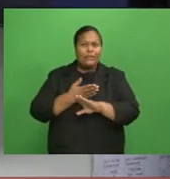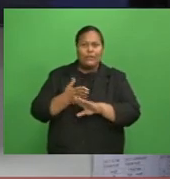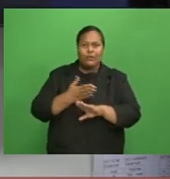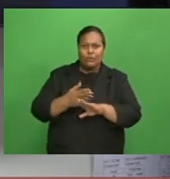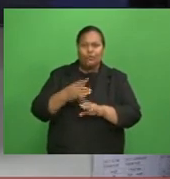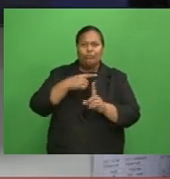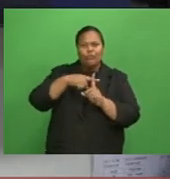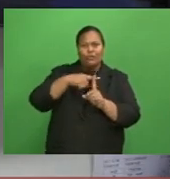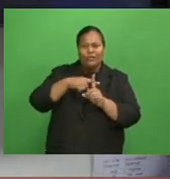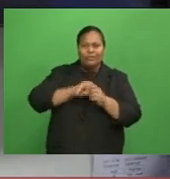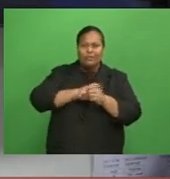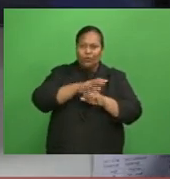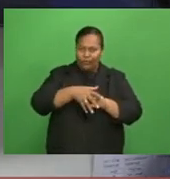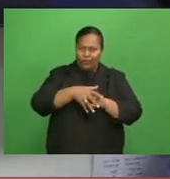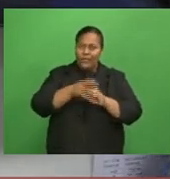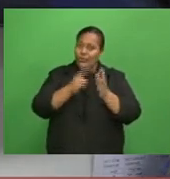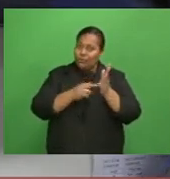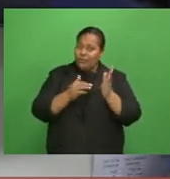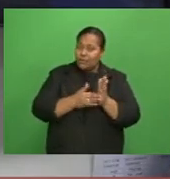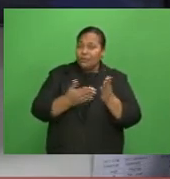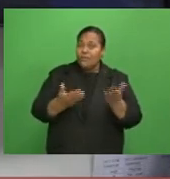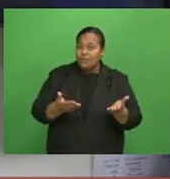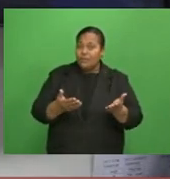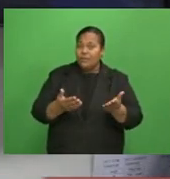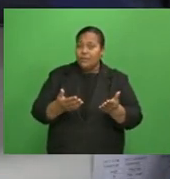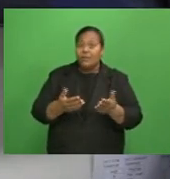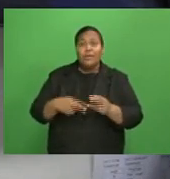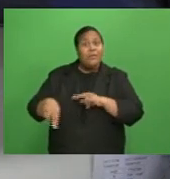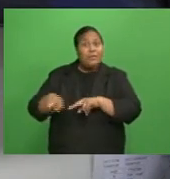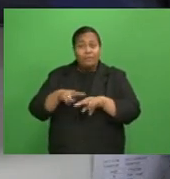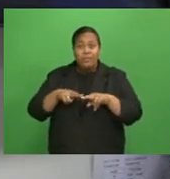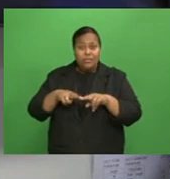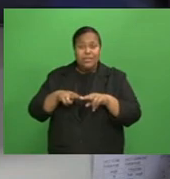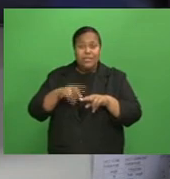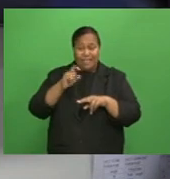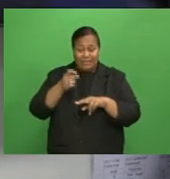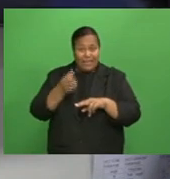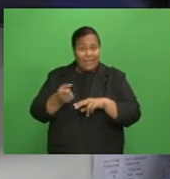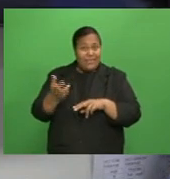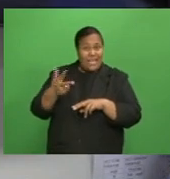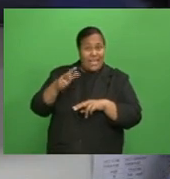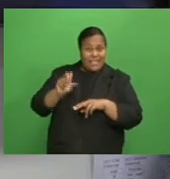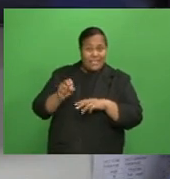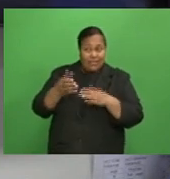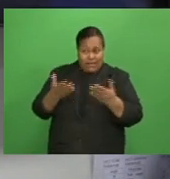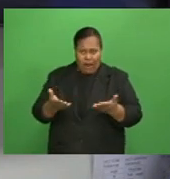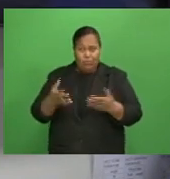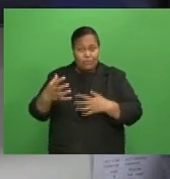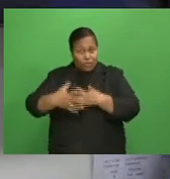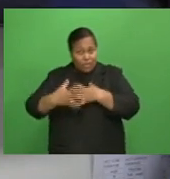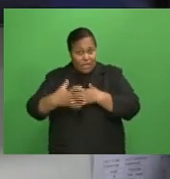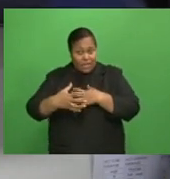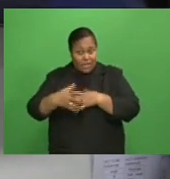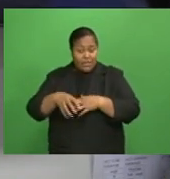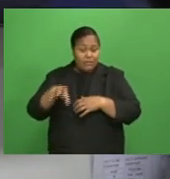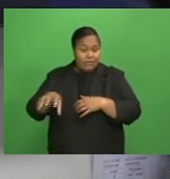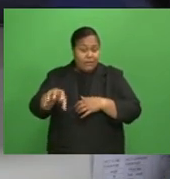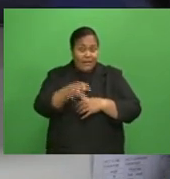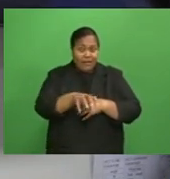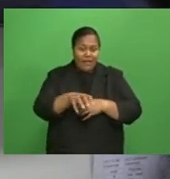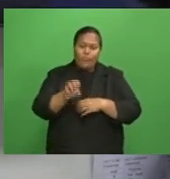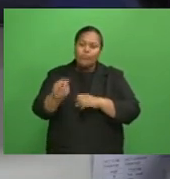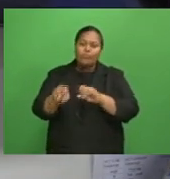positive patients, that Fiji, with 80 of these devices now in place around the country, is well